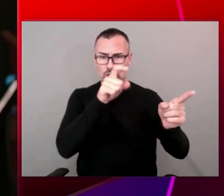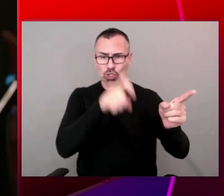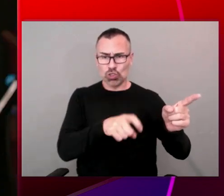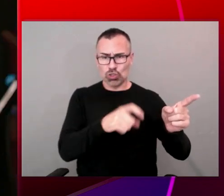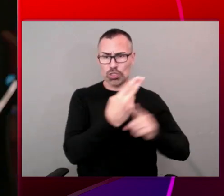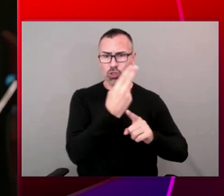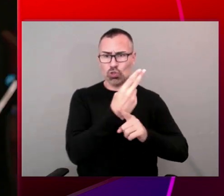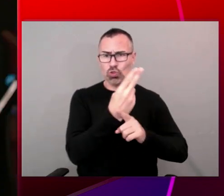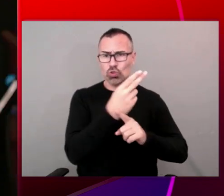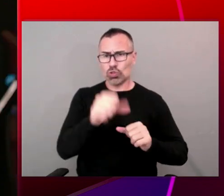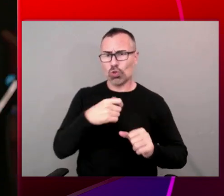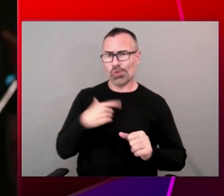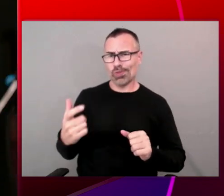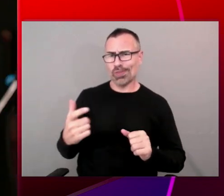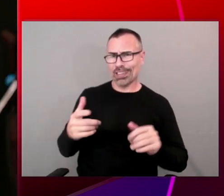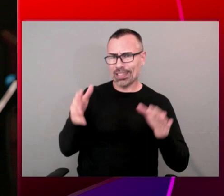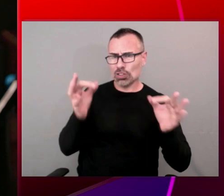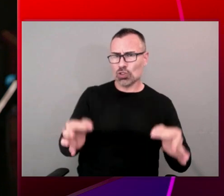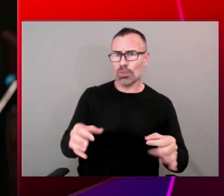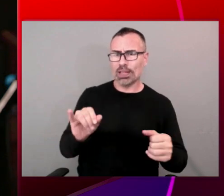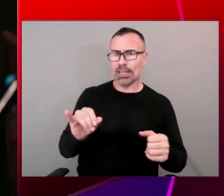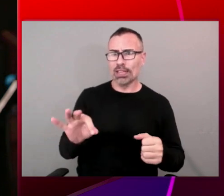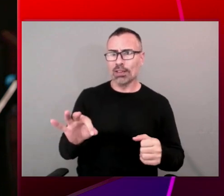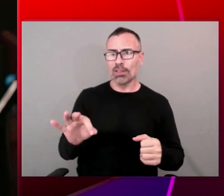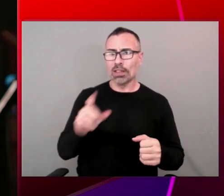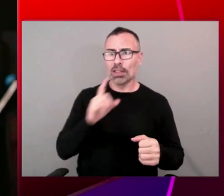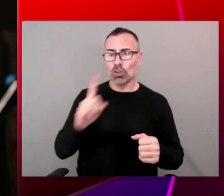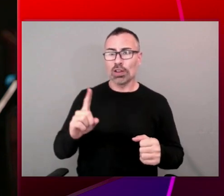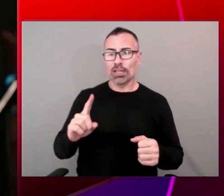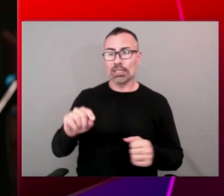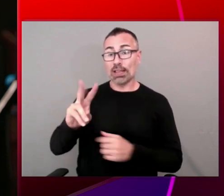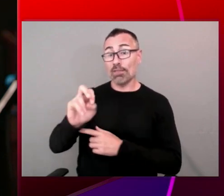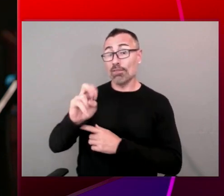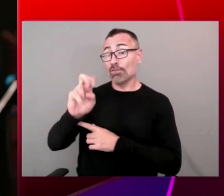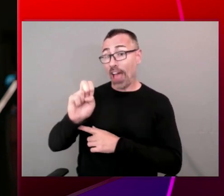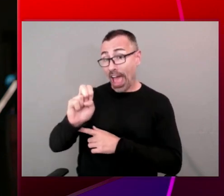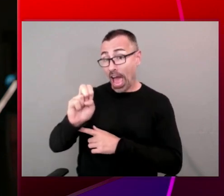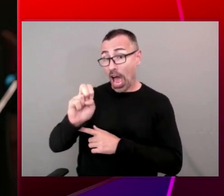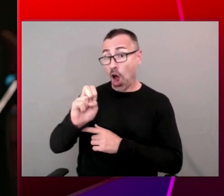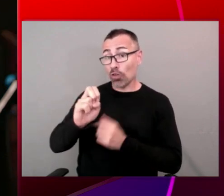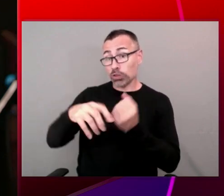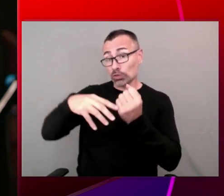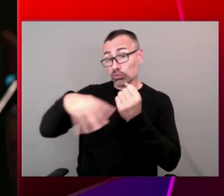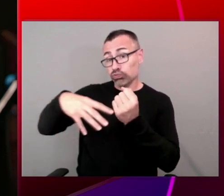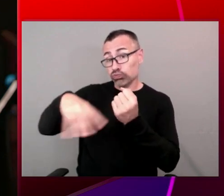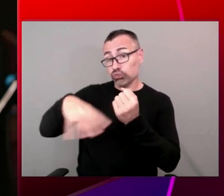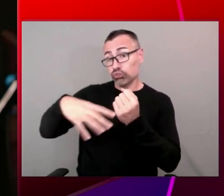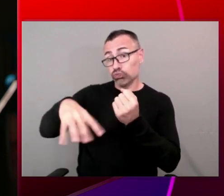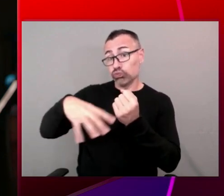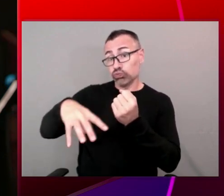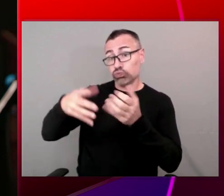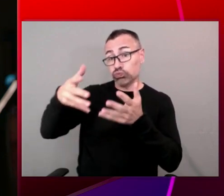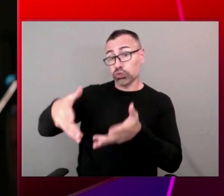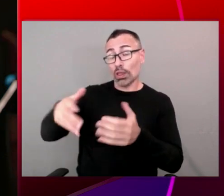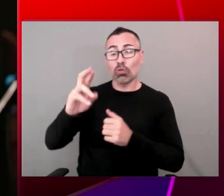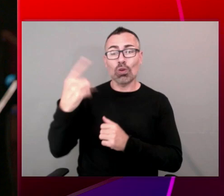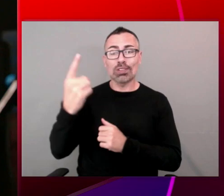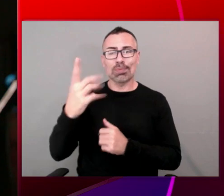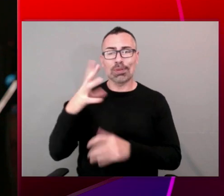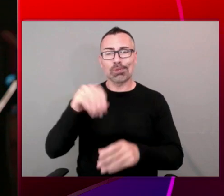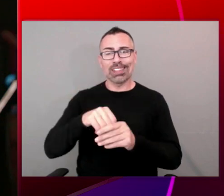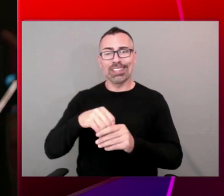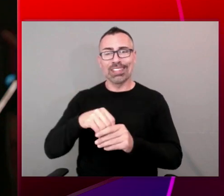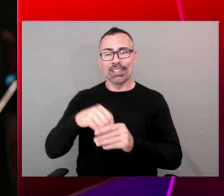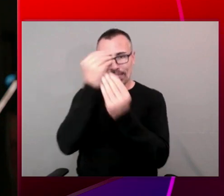out if there's a valve stuck open or if something about the data center operations isn't quite right, then we can go